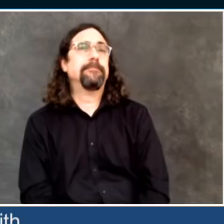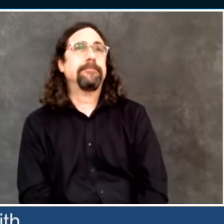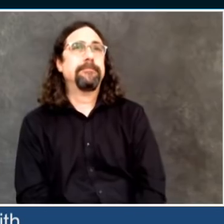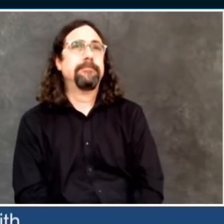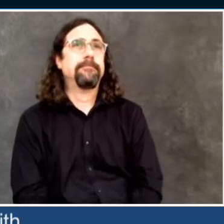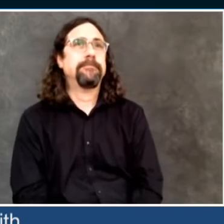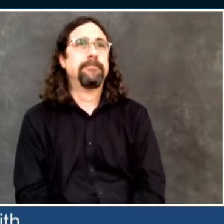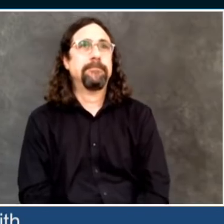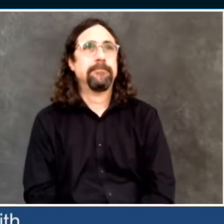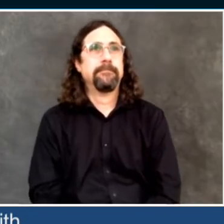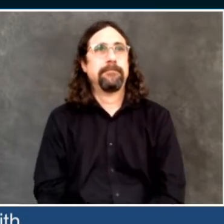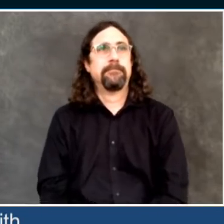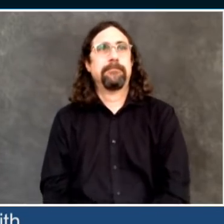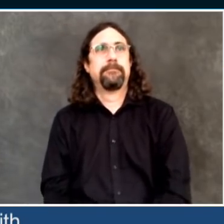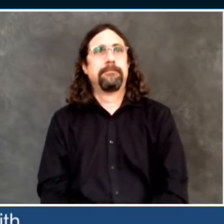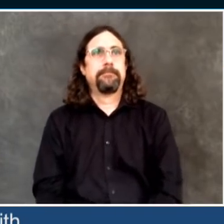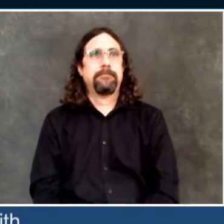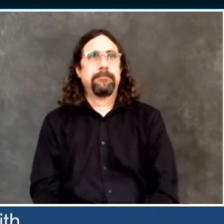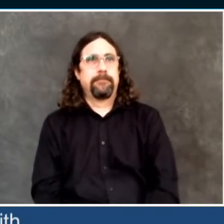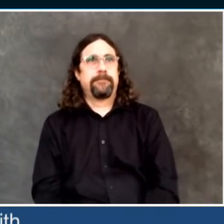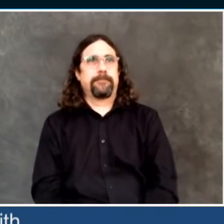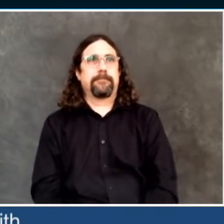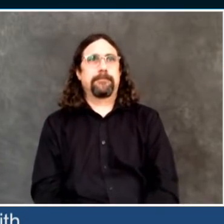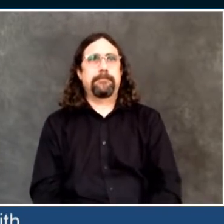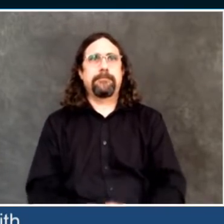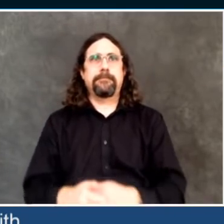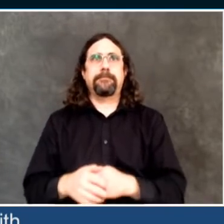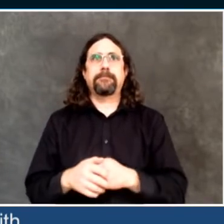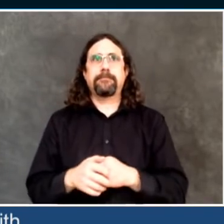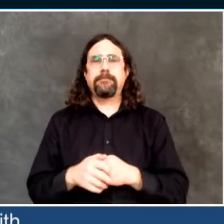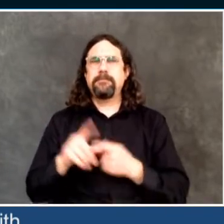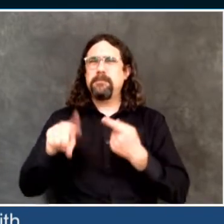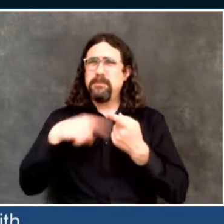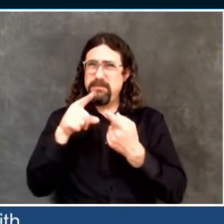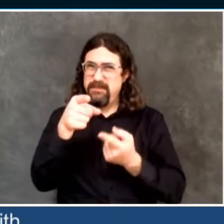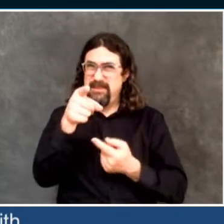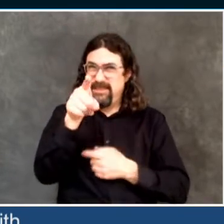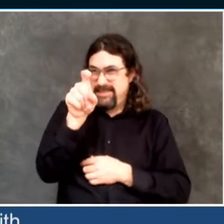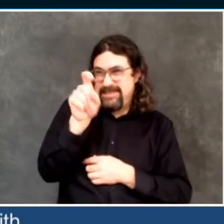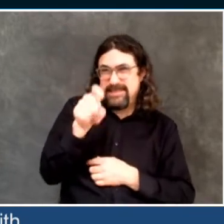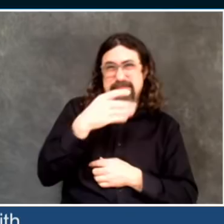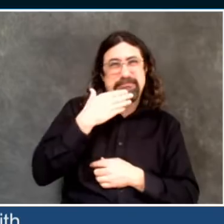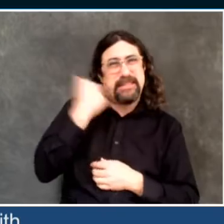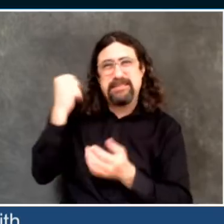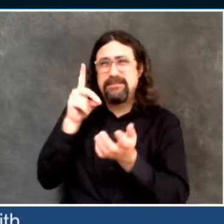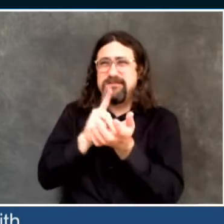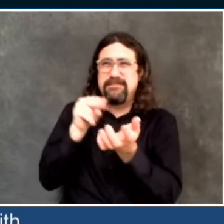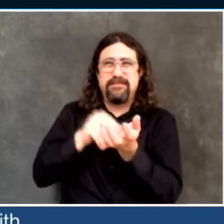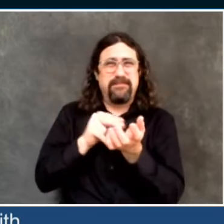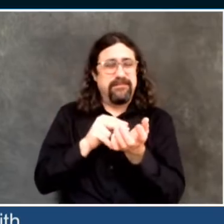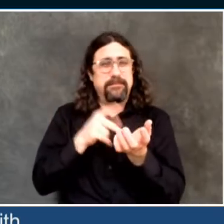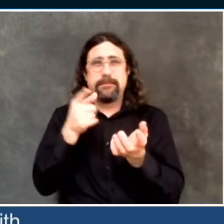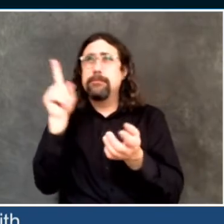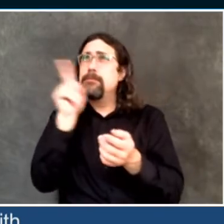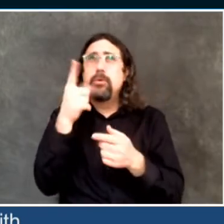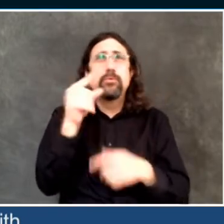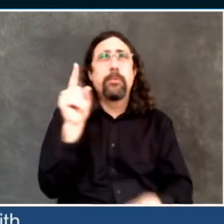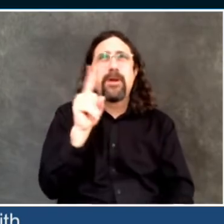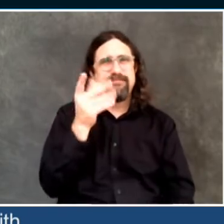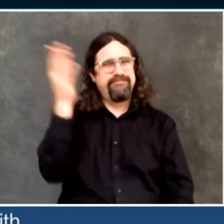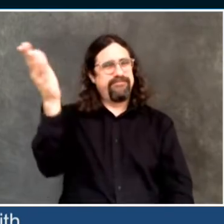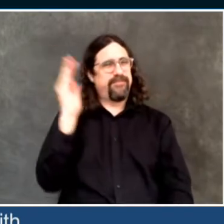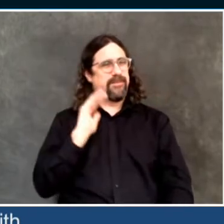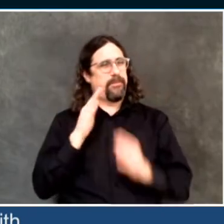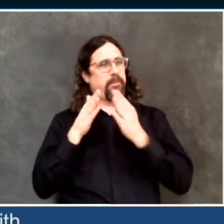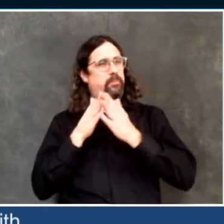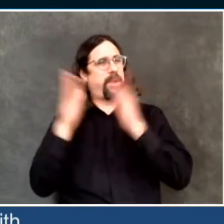local public hospital. And we must ensure that that hospital has all the personnel it needs, all the ventilators it needs,